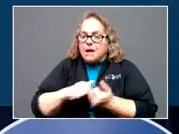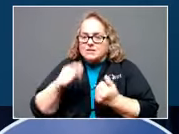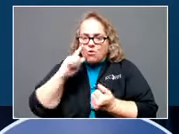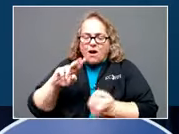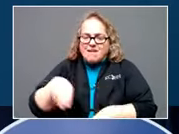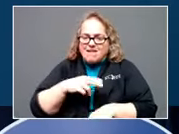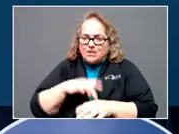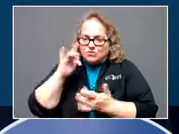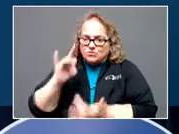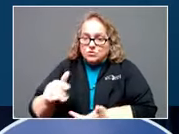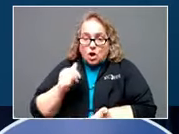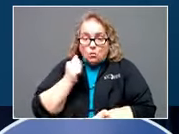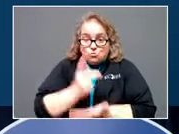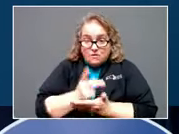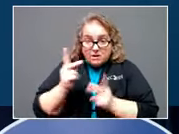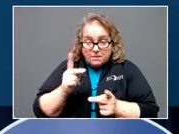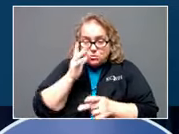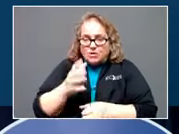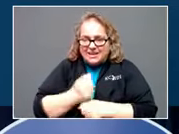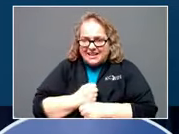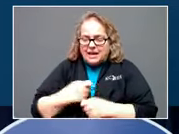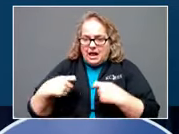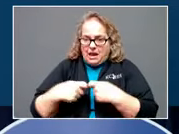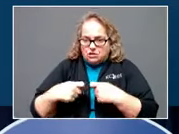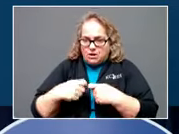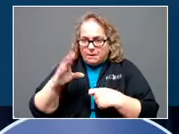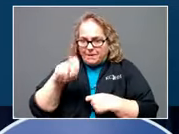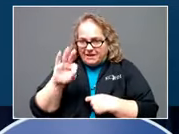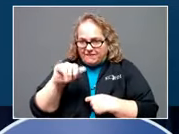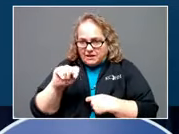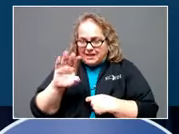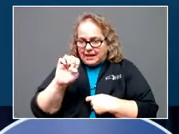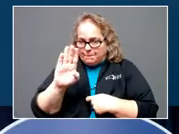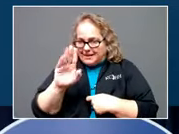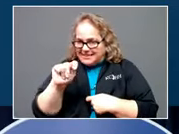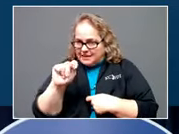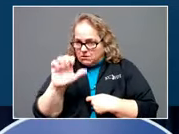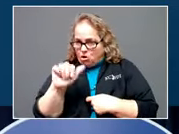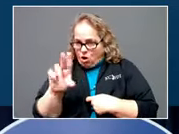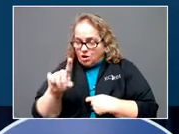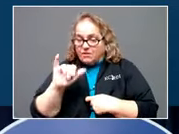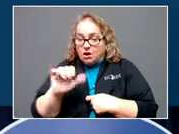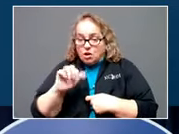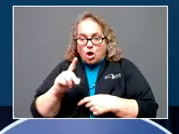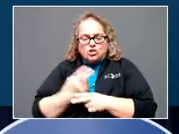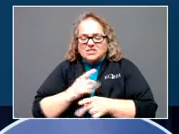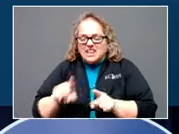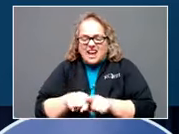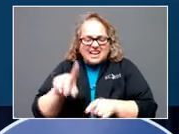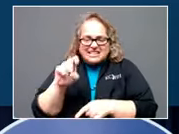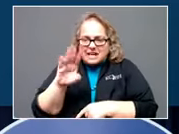will receive an electronic benefit card. That's the EBT card. The card is used just like a debit card to buy food at